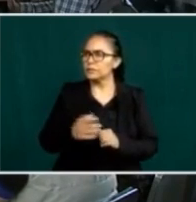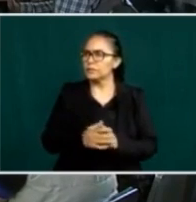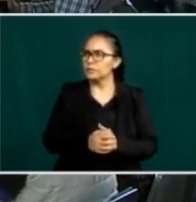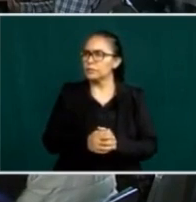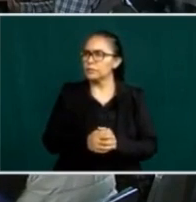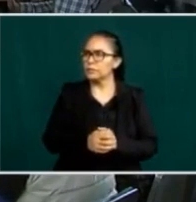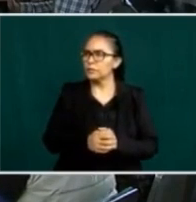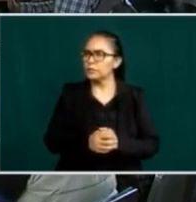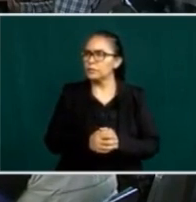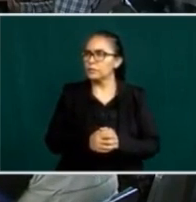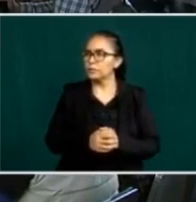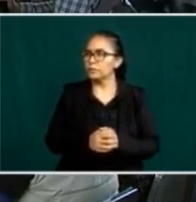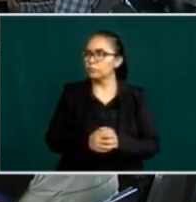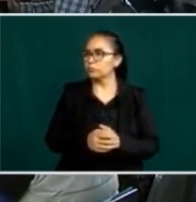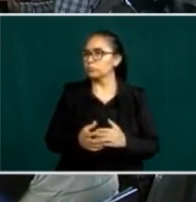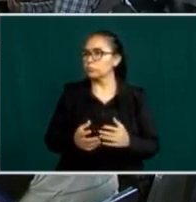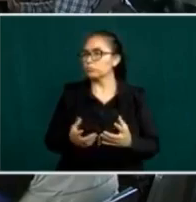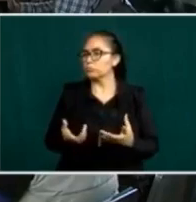These